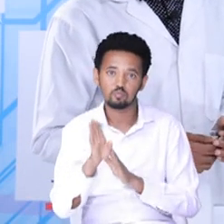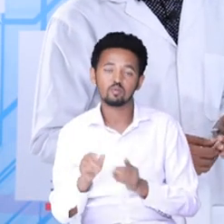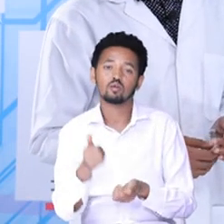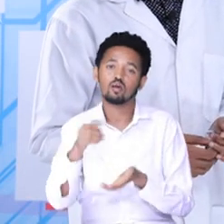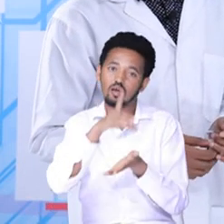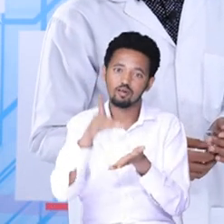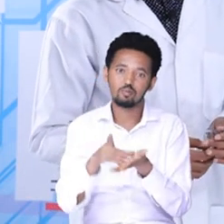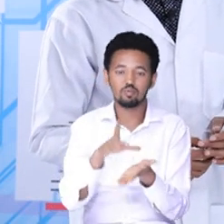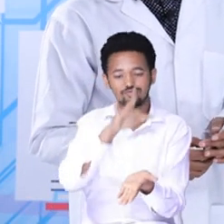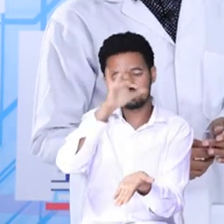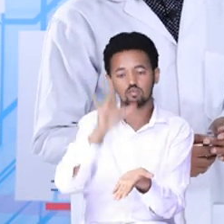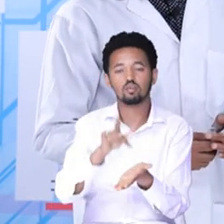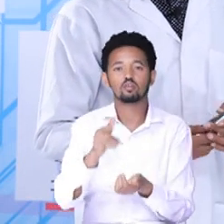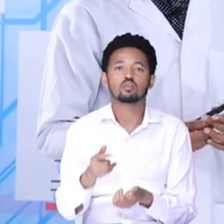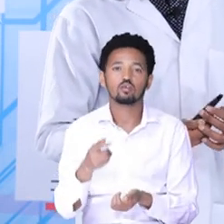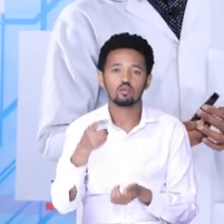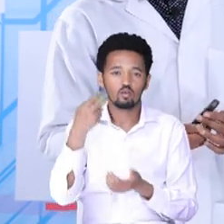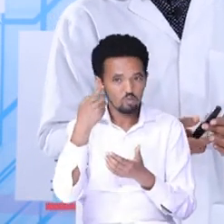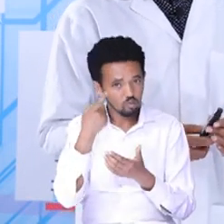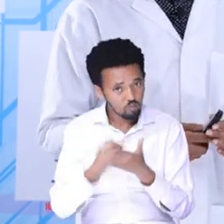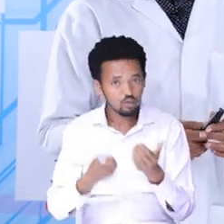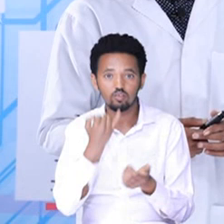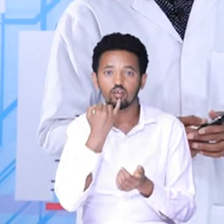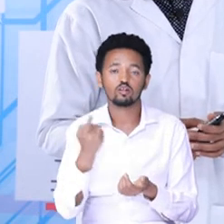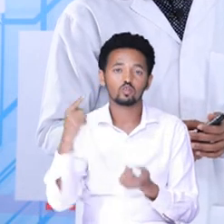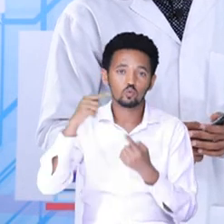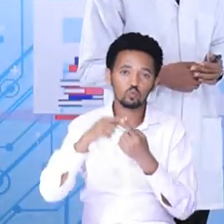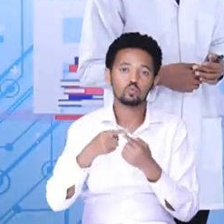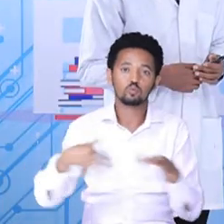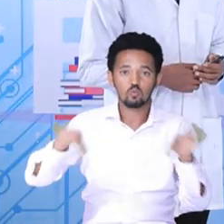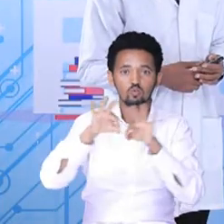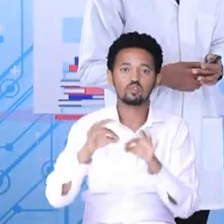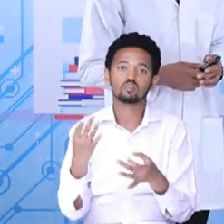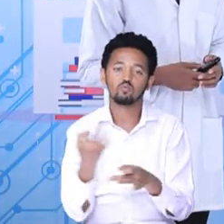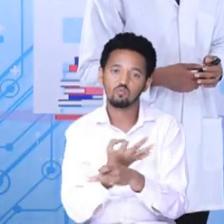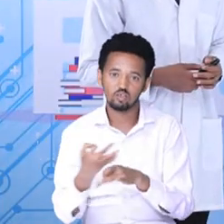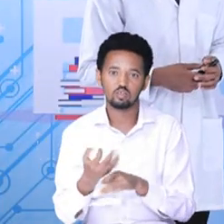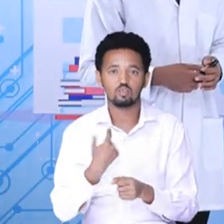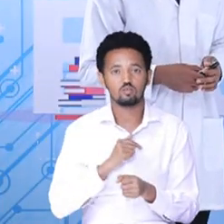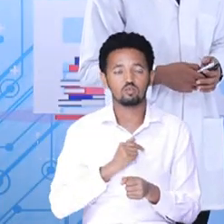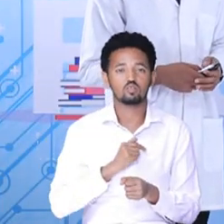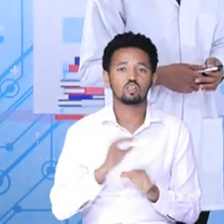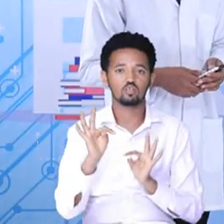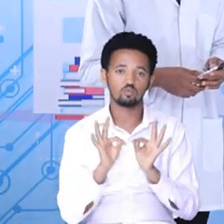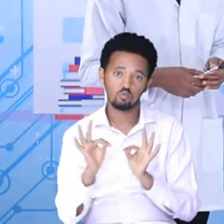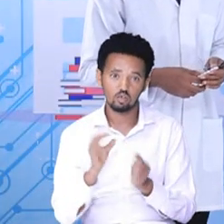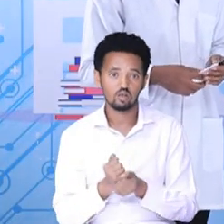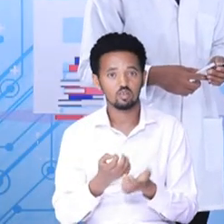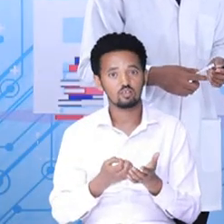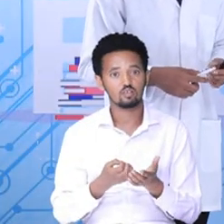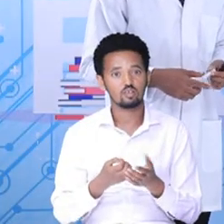centers. What are these two important factors or historical events?